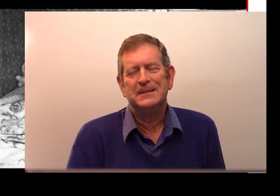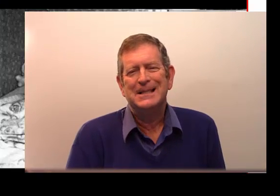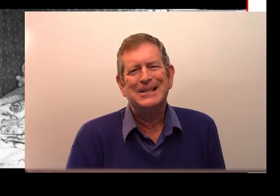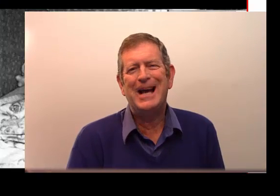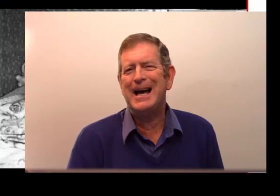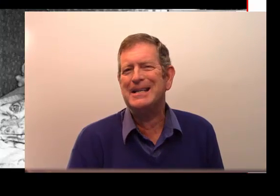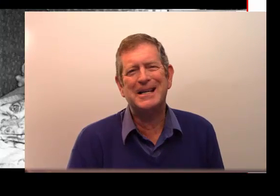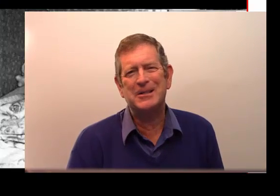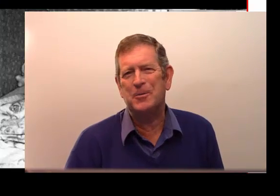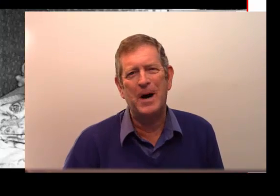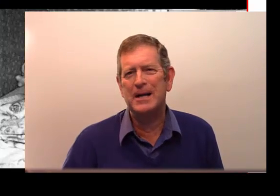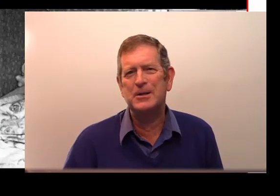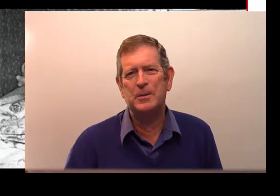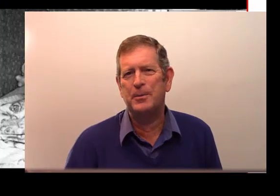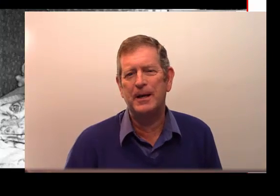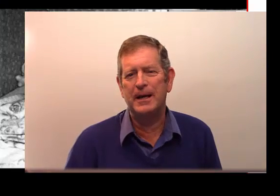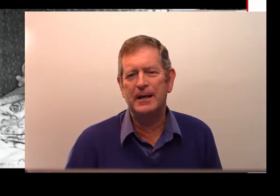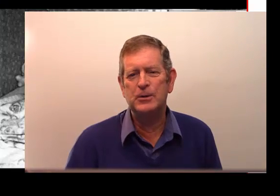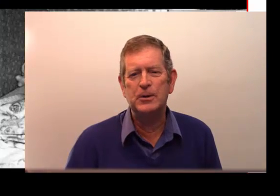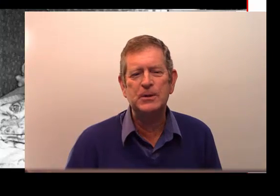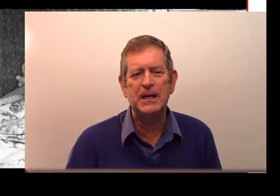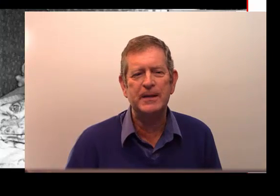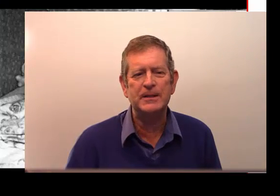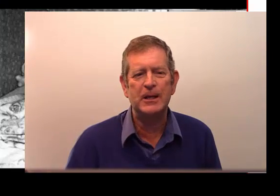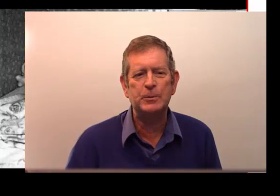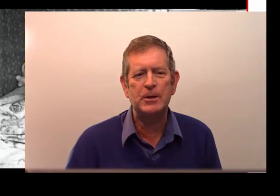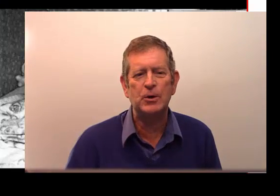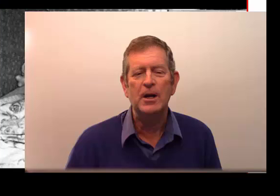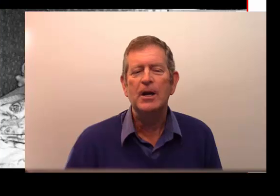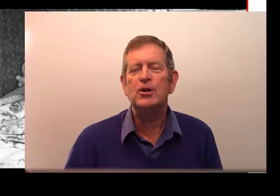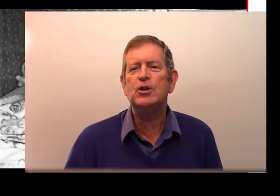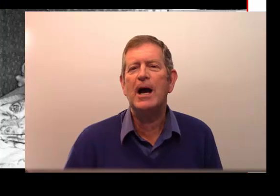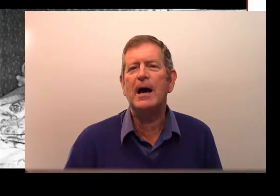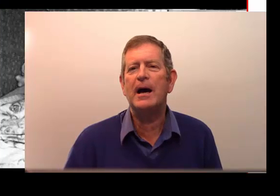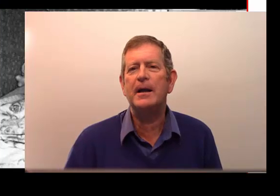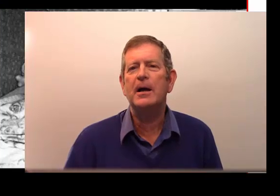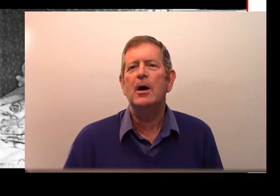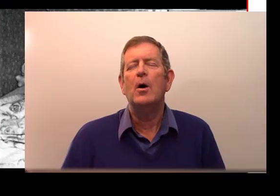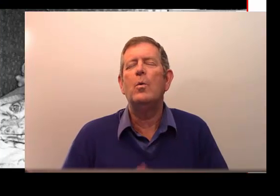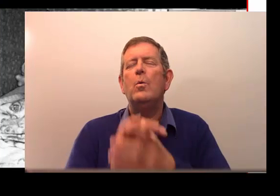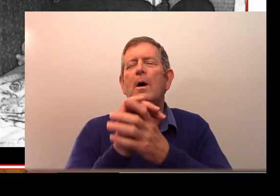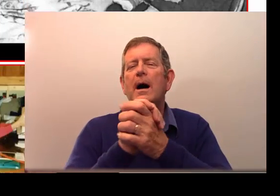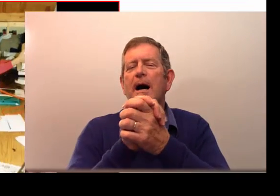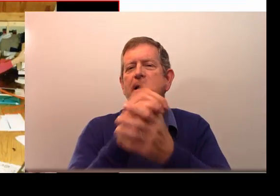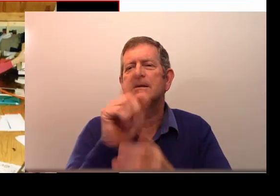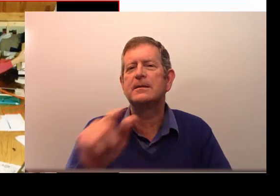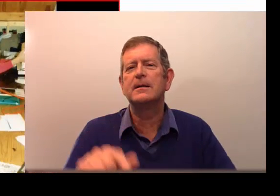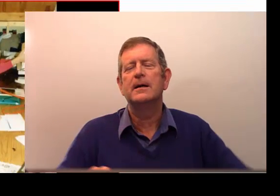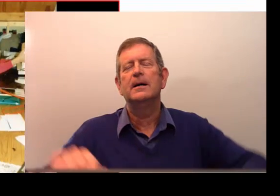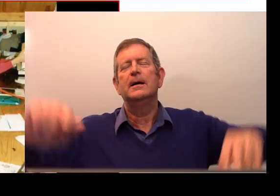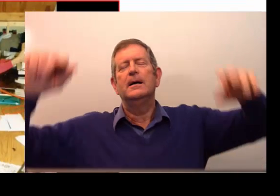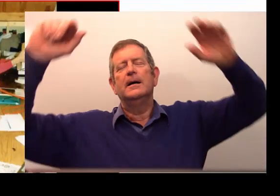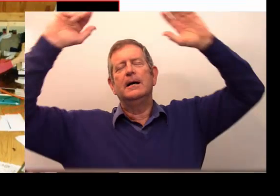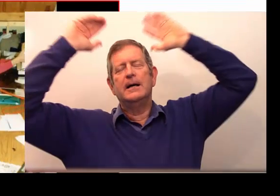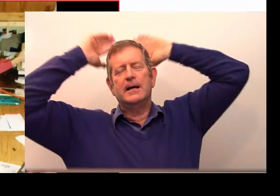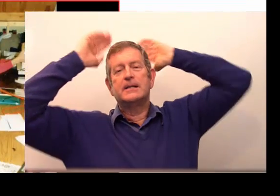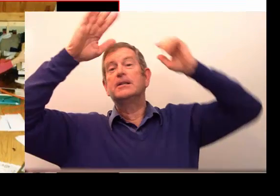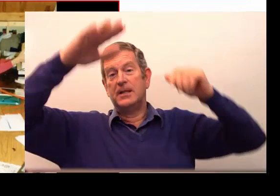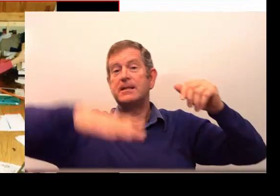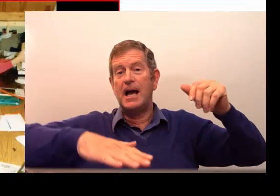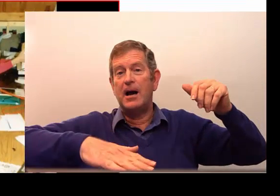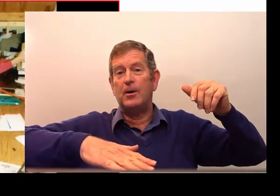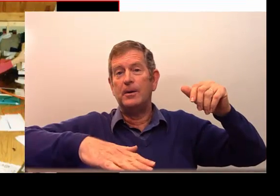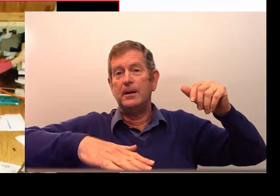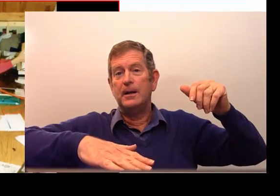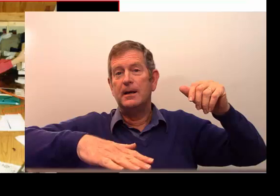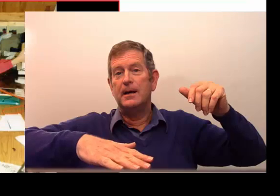John. John doesn't want to play, as you can see in this next picture. John wants to